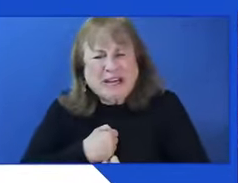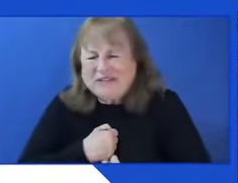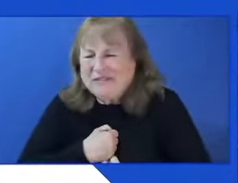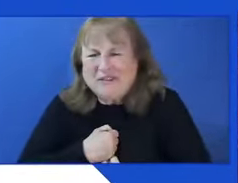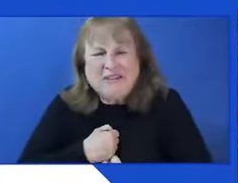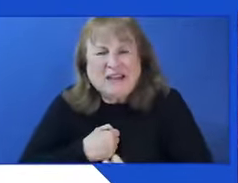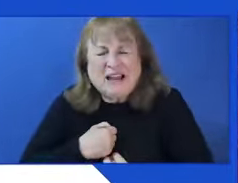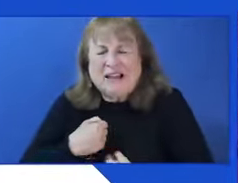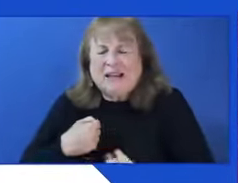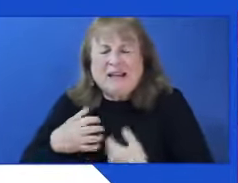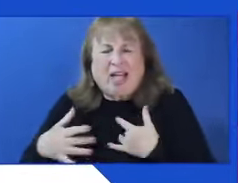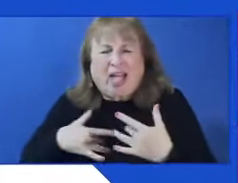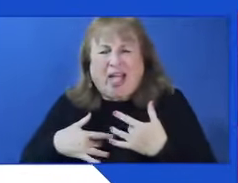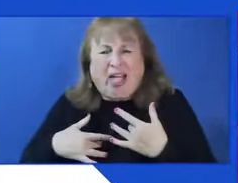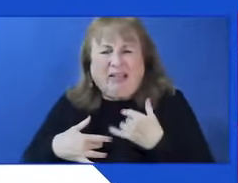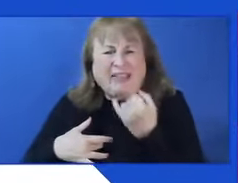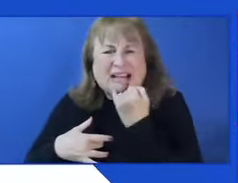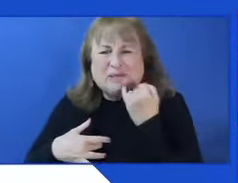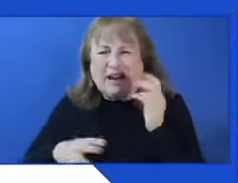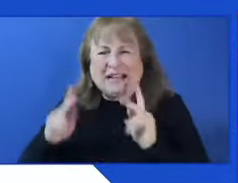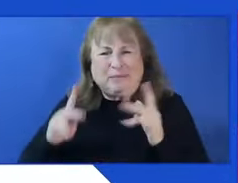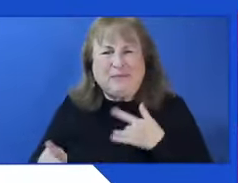Israeli people are feeling.